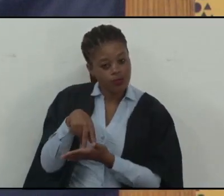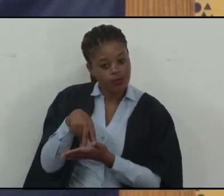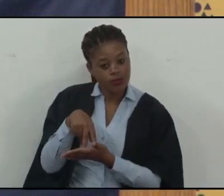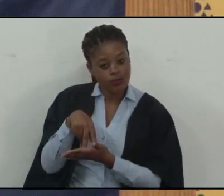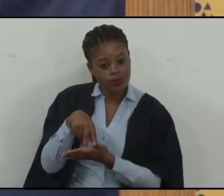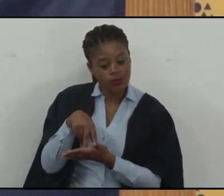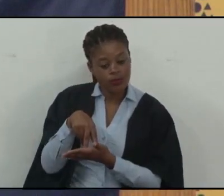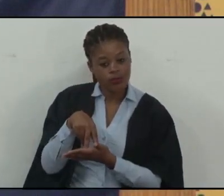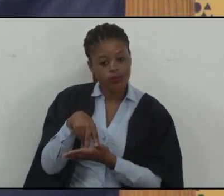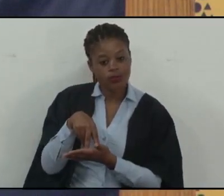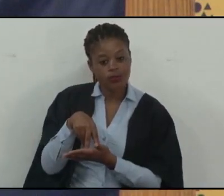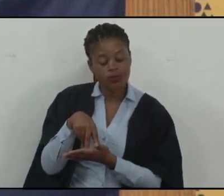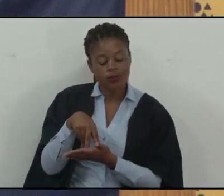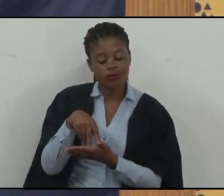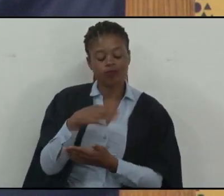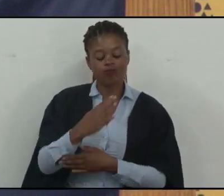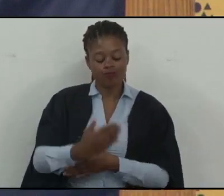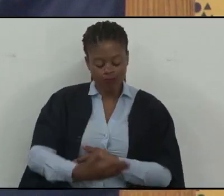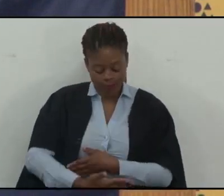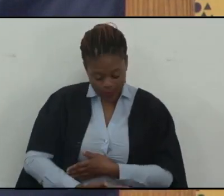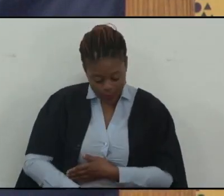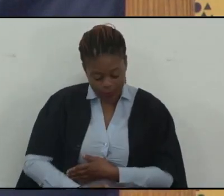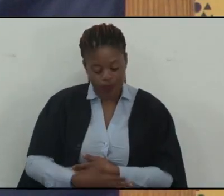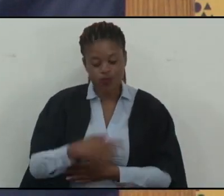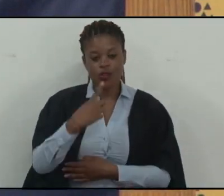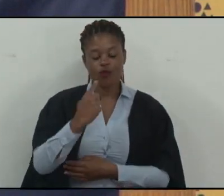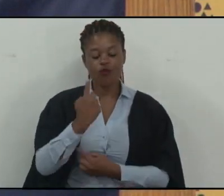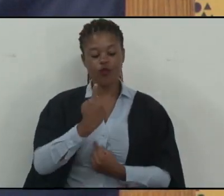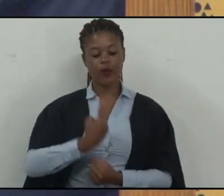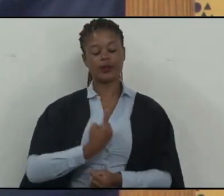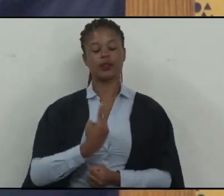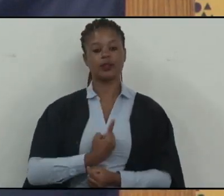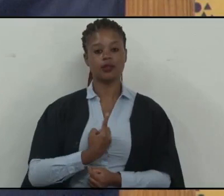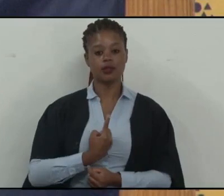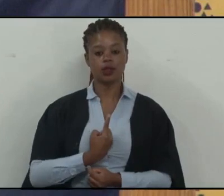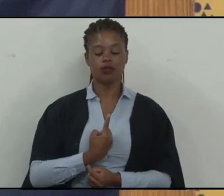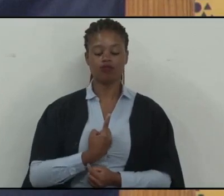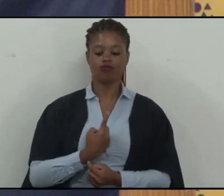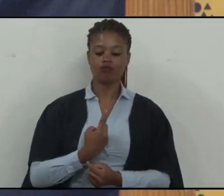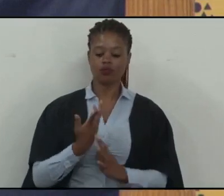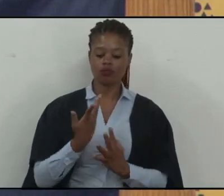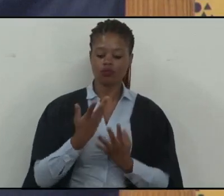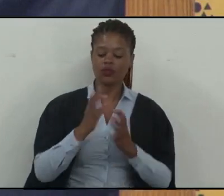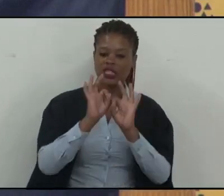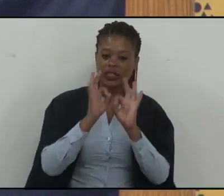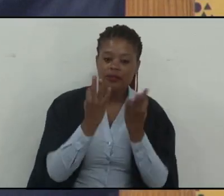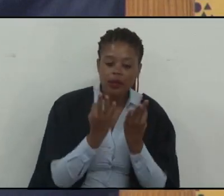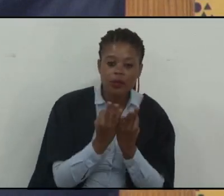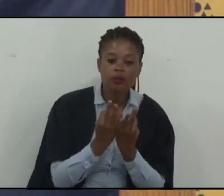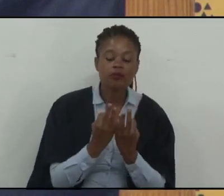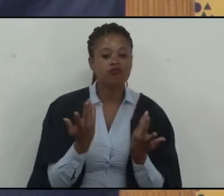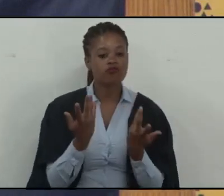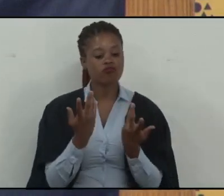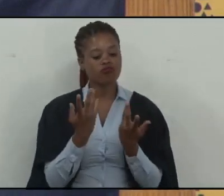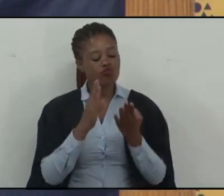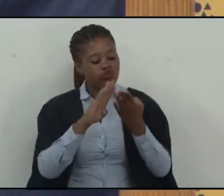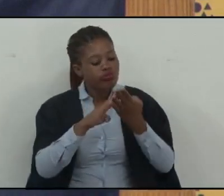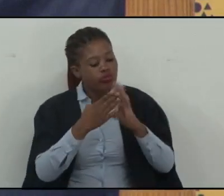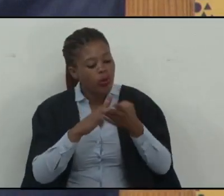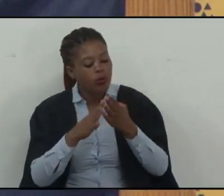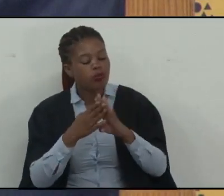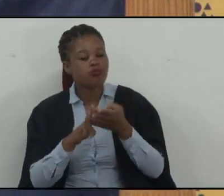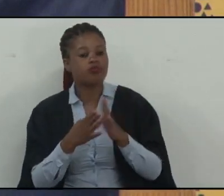take a bow for yourselves, for your family, for your